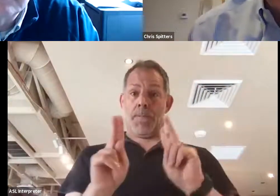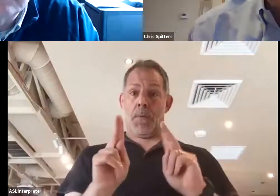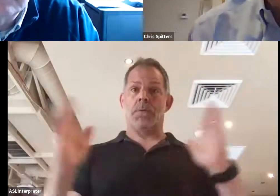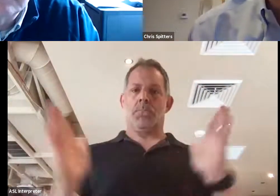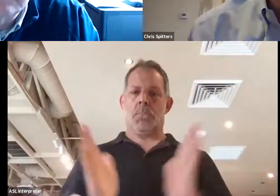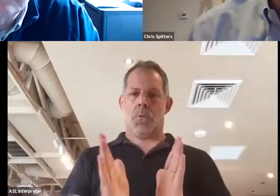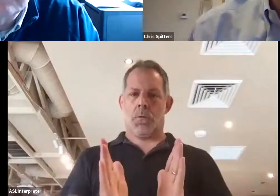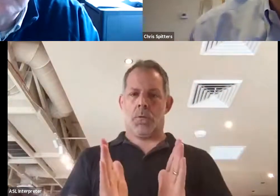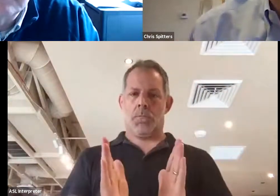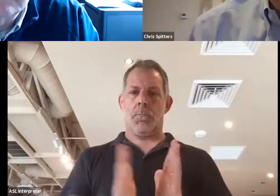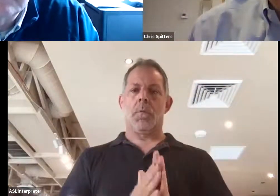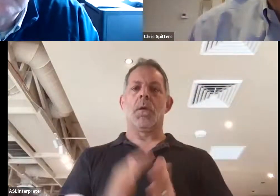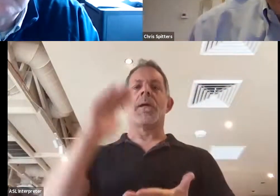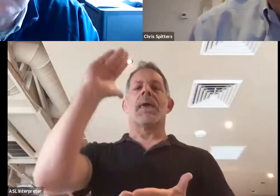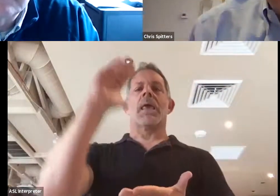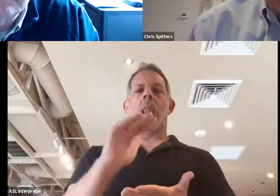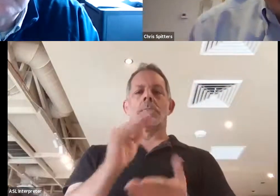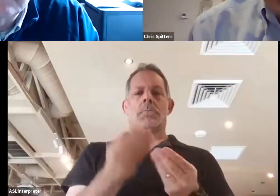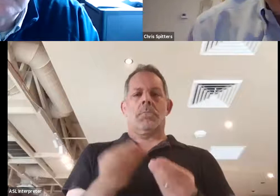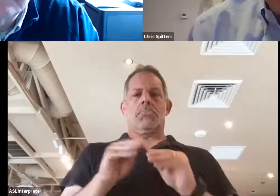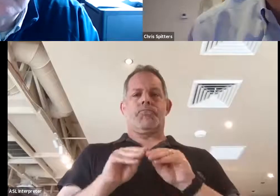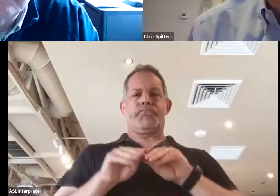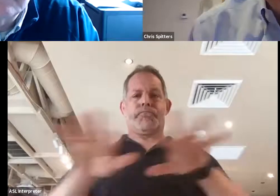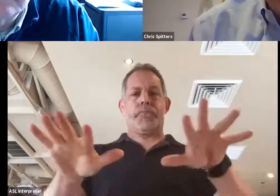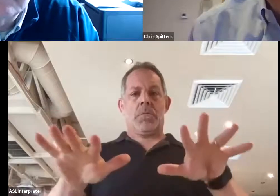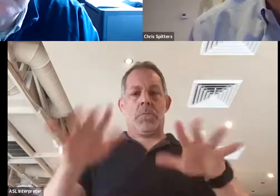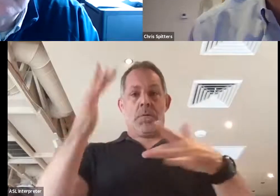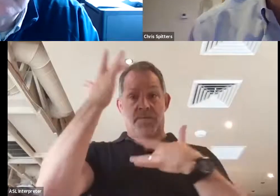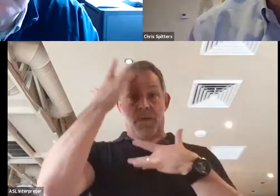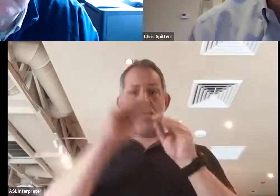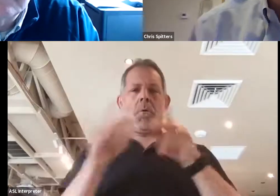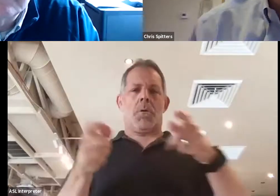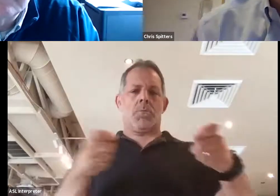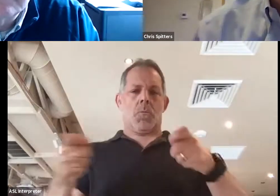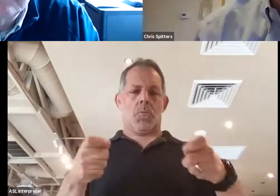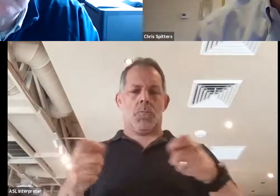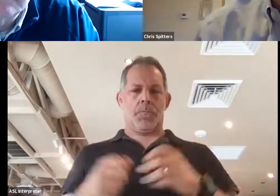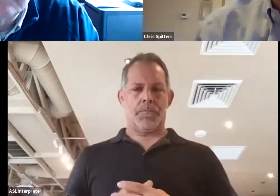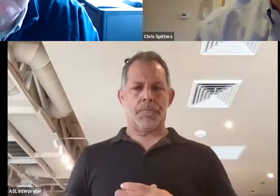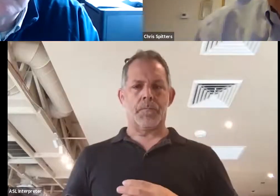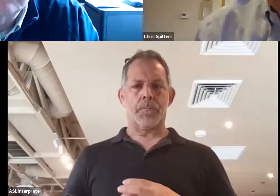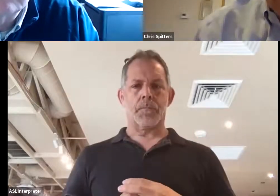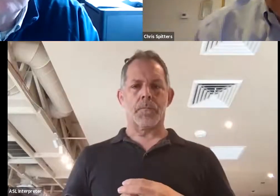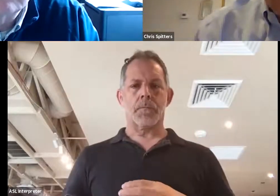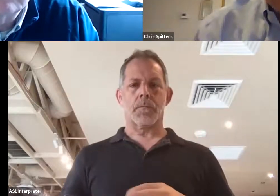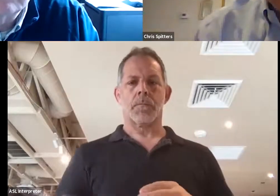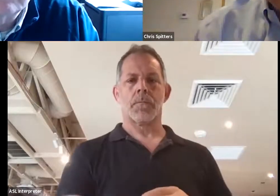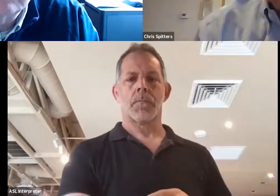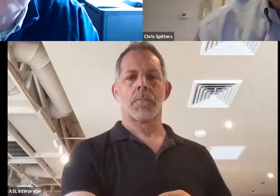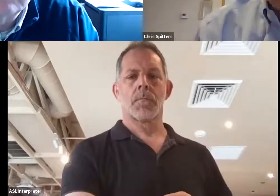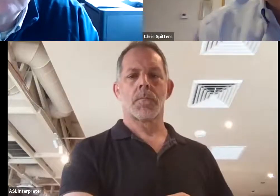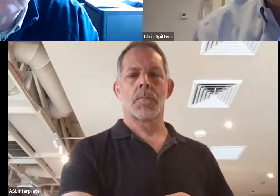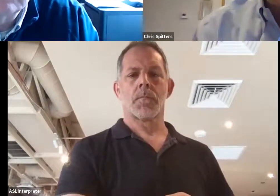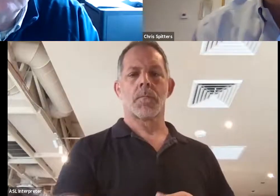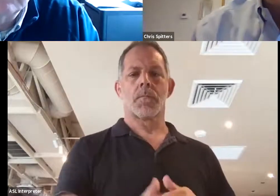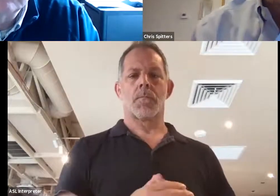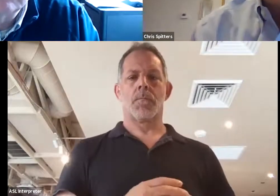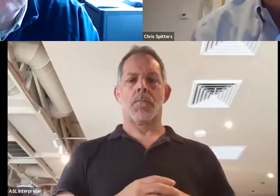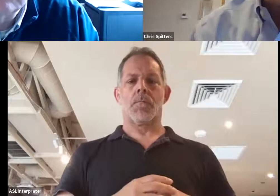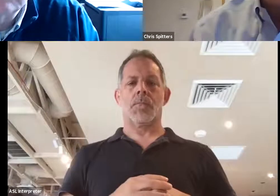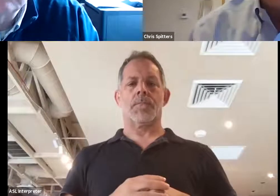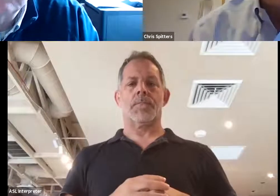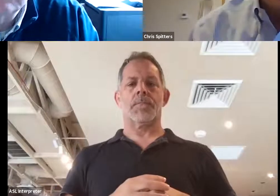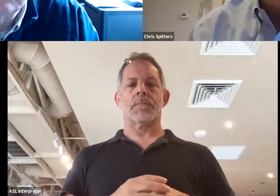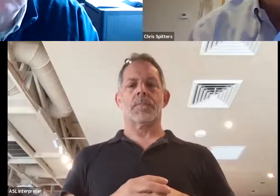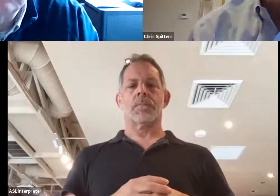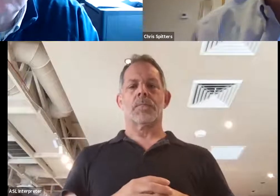we got up at the peak to around 30 hospitalizations at any one time, countywide,